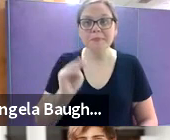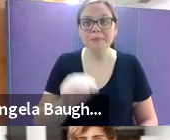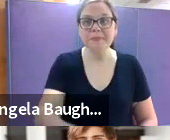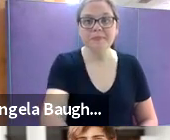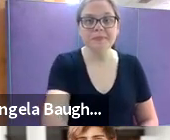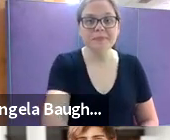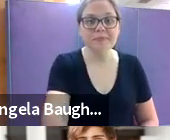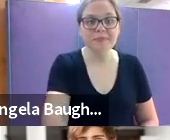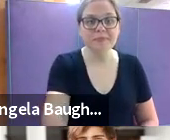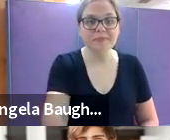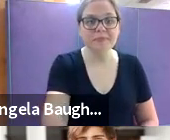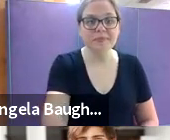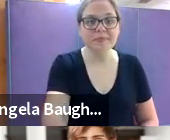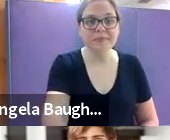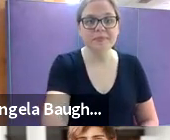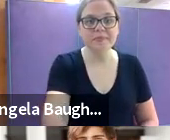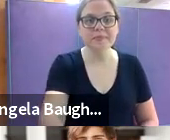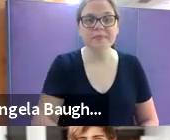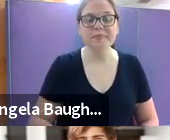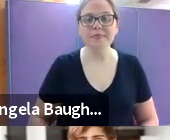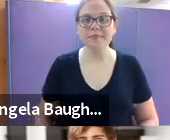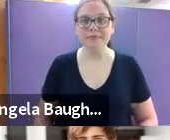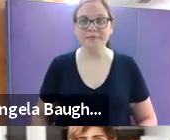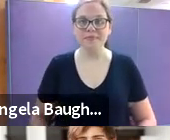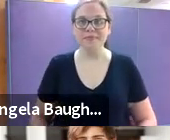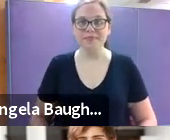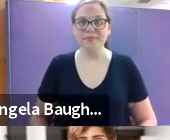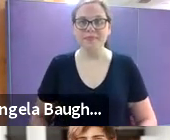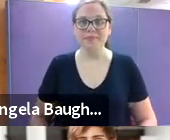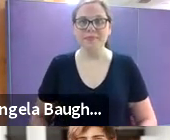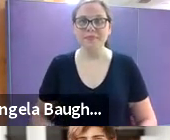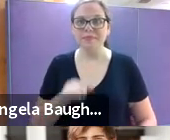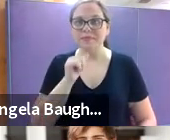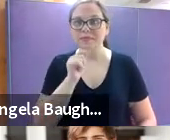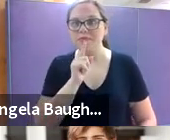No, I'm not sure. It was,